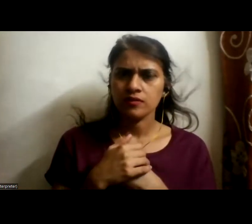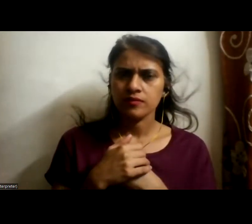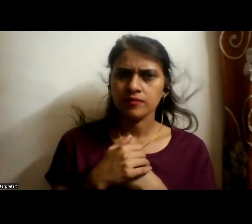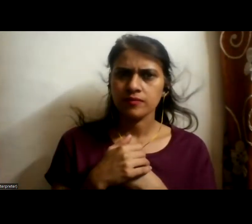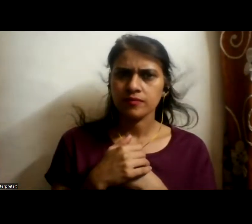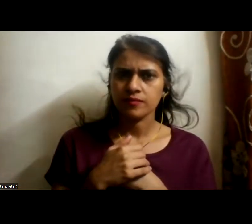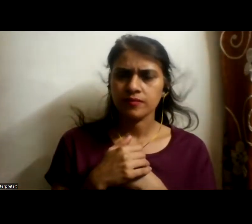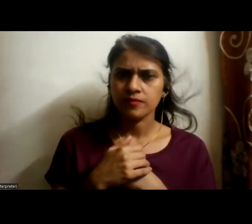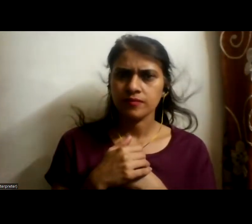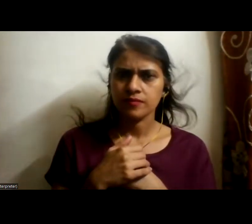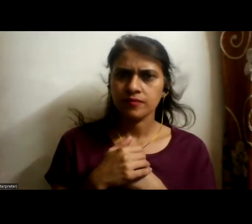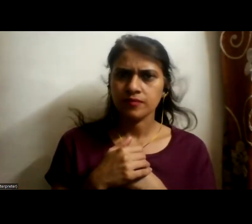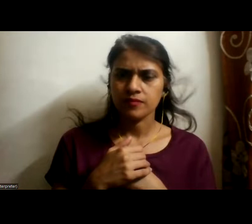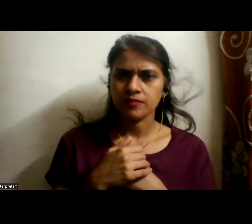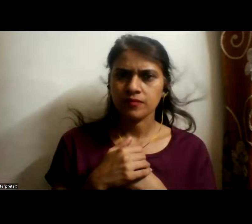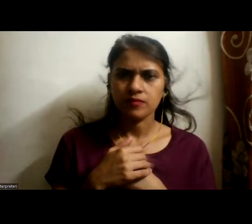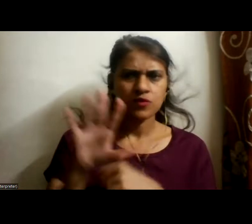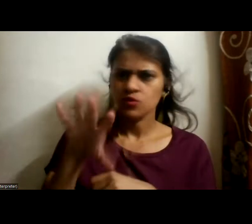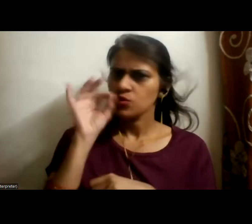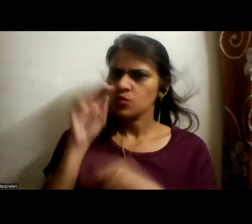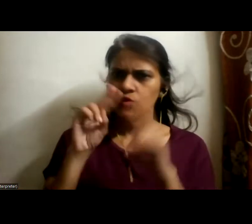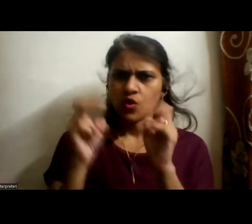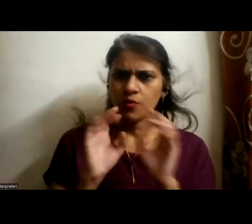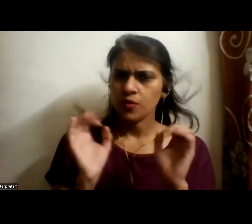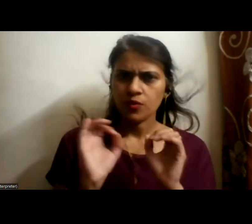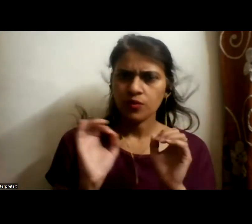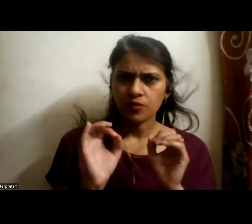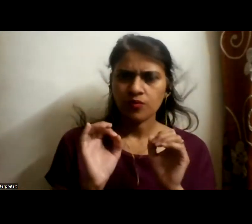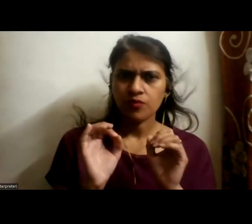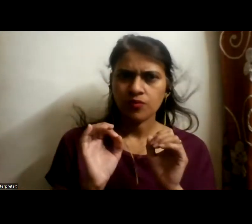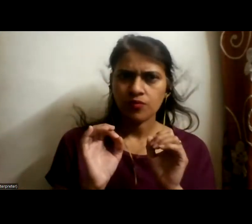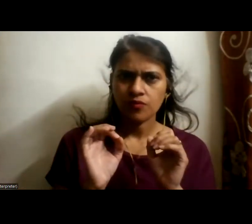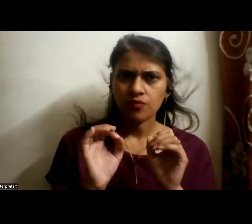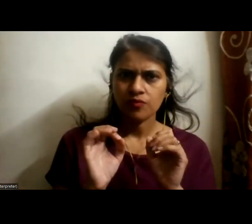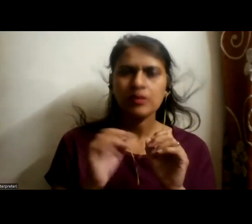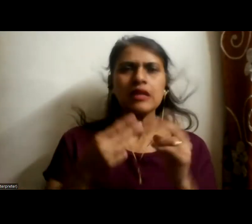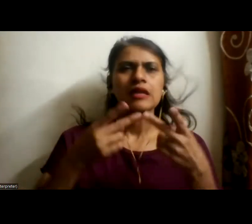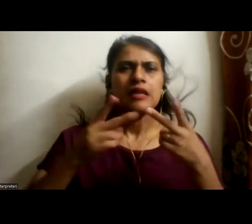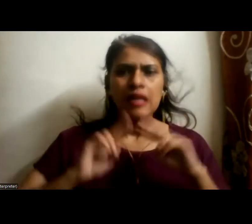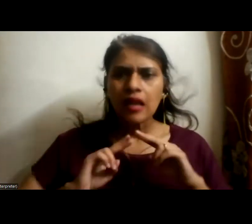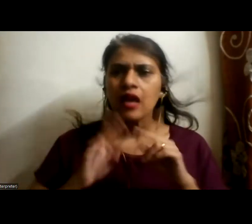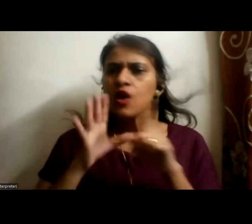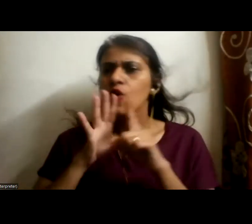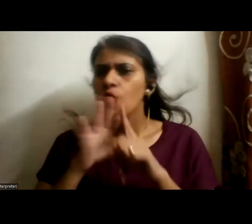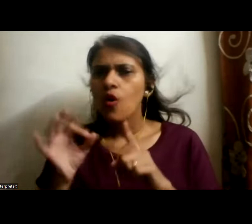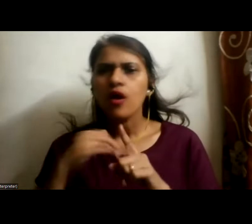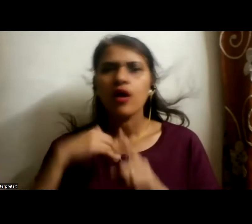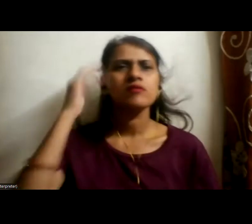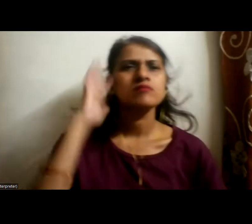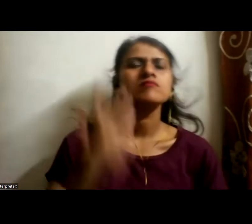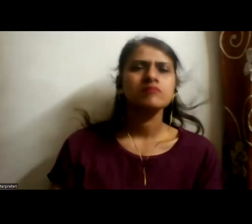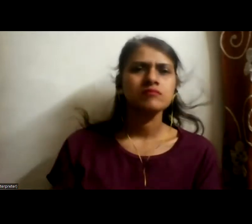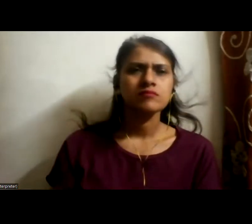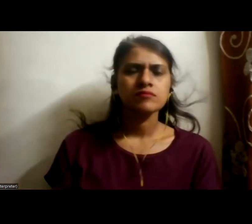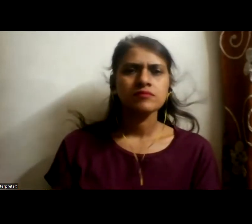I didn't know, because I just saw that mail, but I didn't know whether I had to reply or what had to be done. No, but we